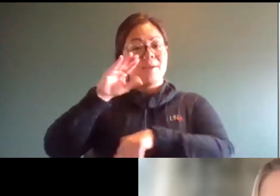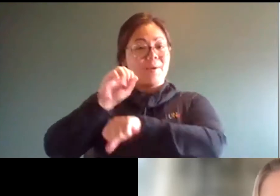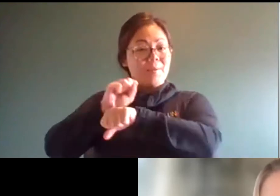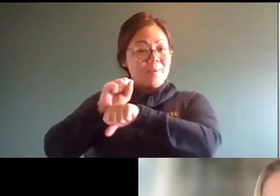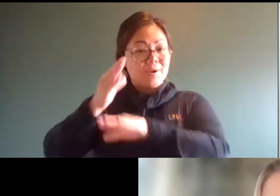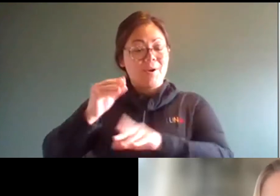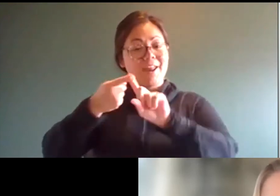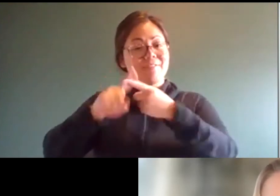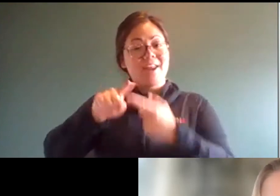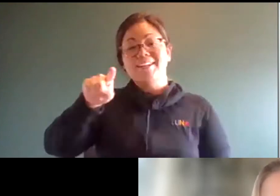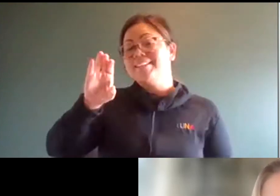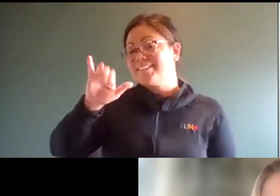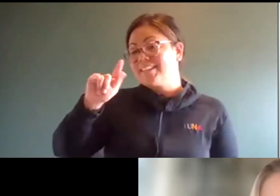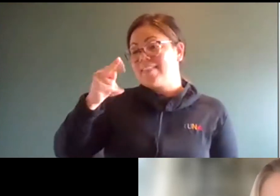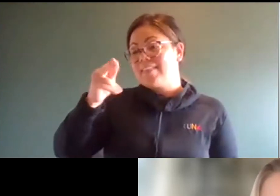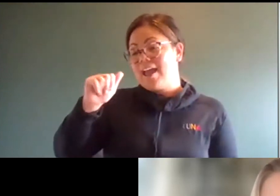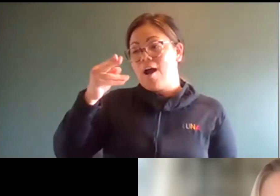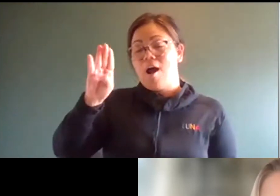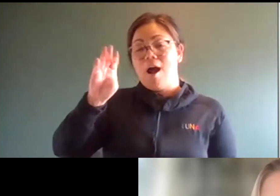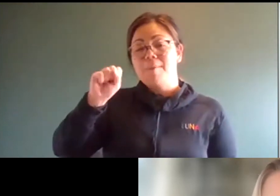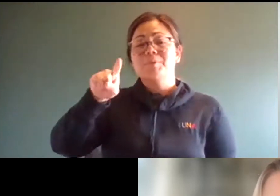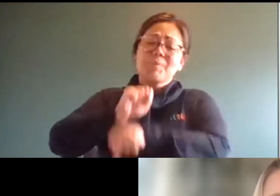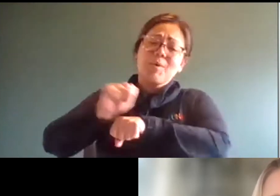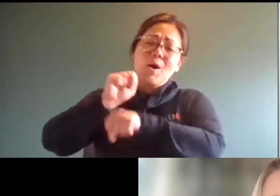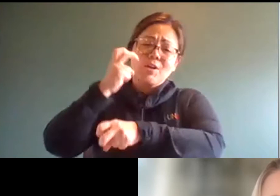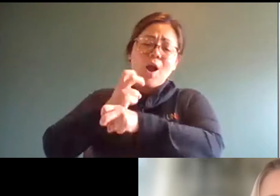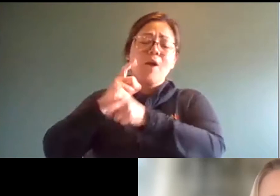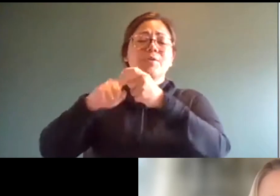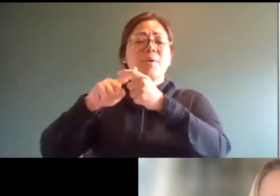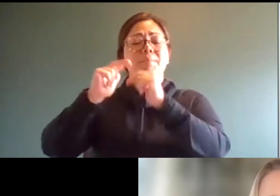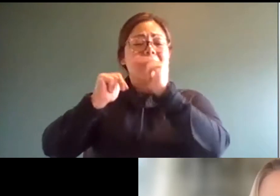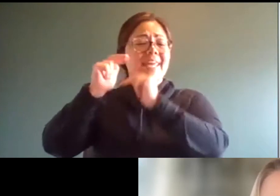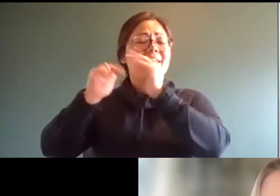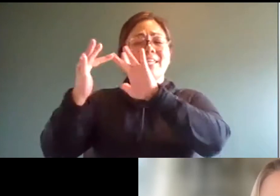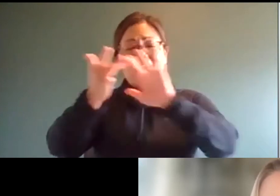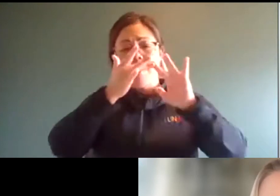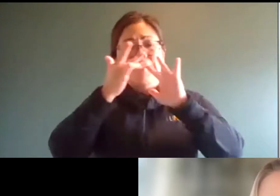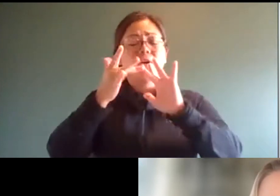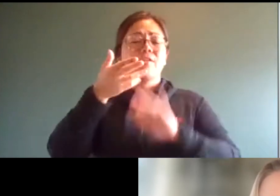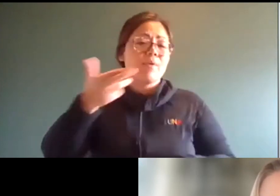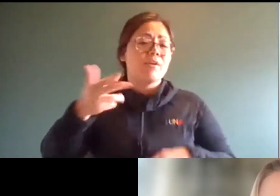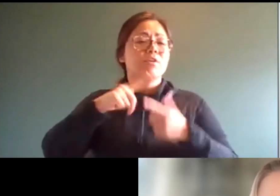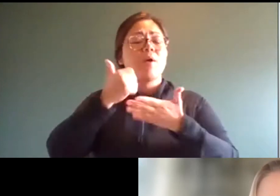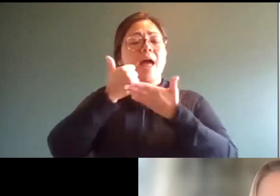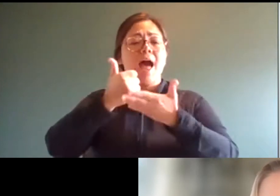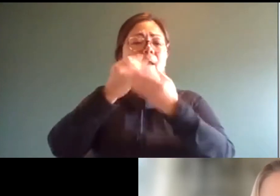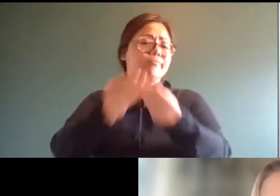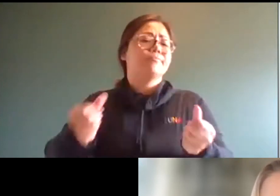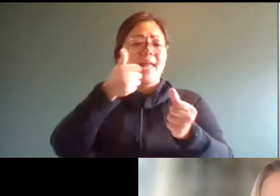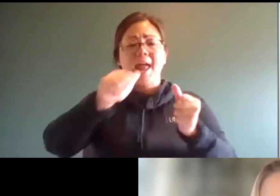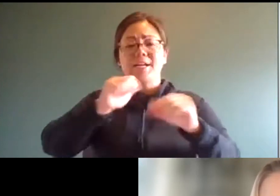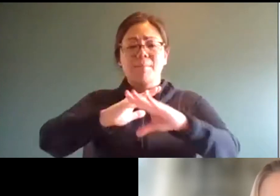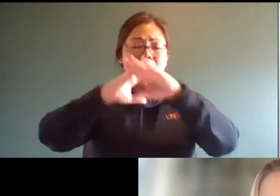Cynthia Hobbs, who works incredibly hard to build a network of resources to help remove barriers to employment for